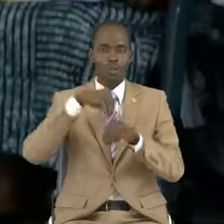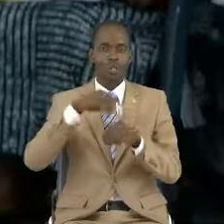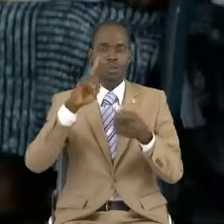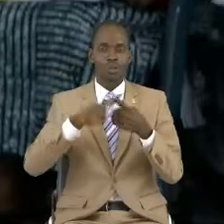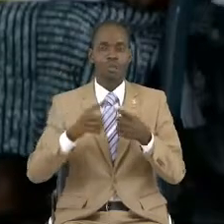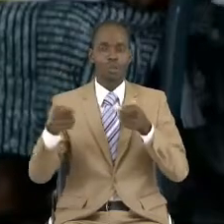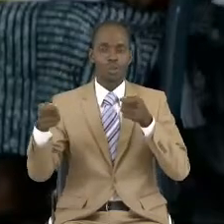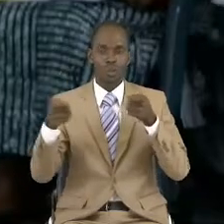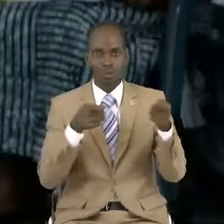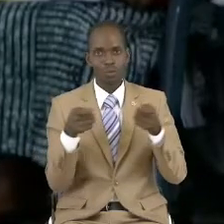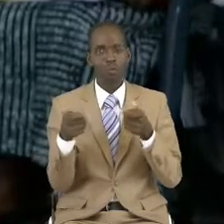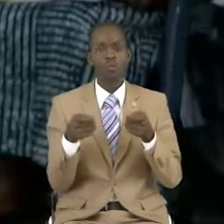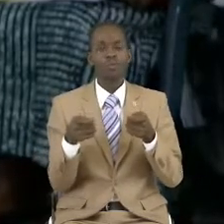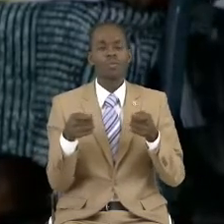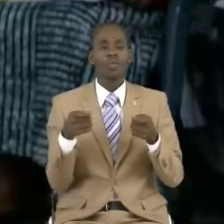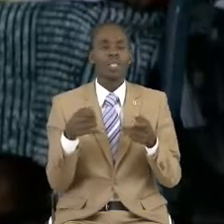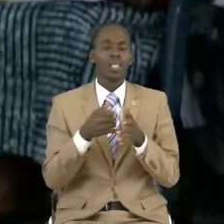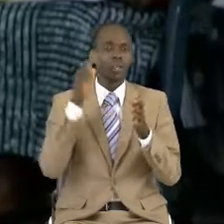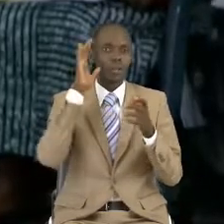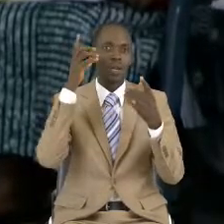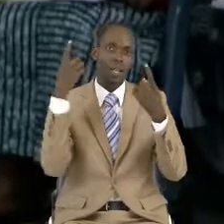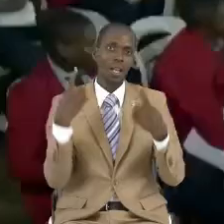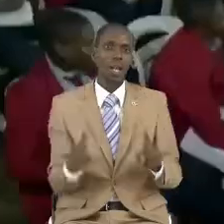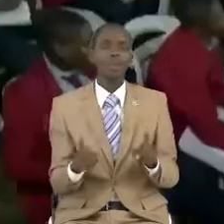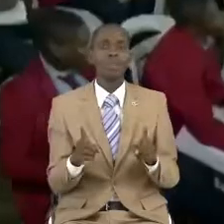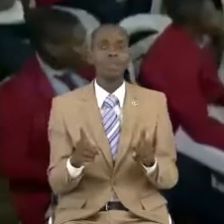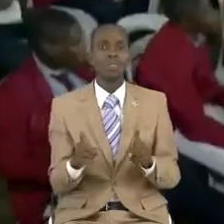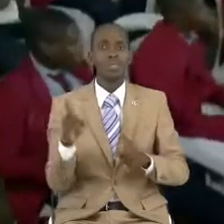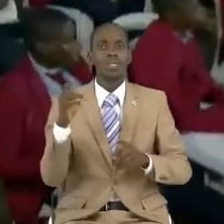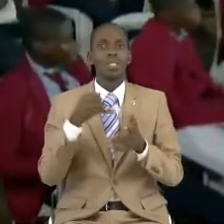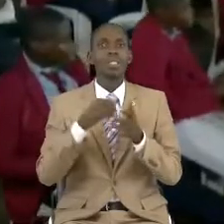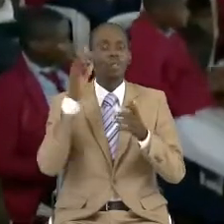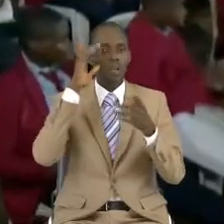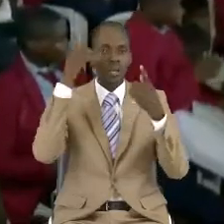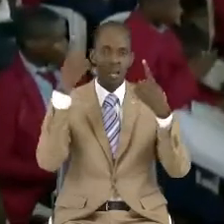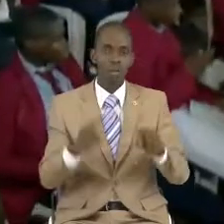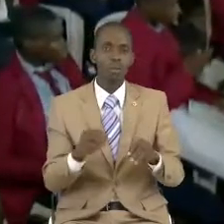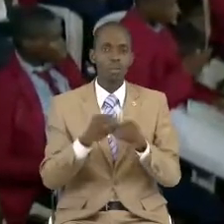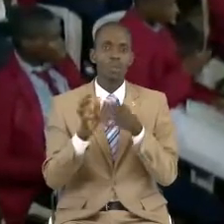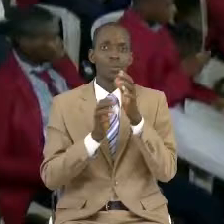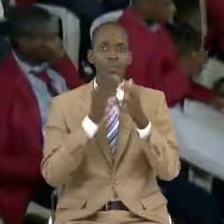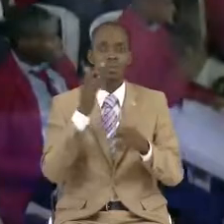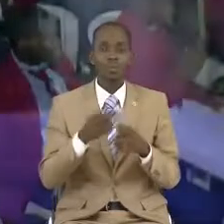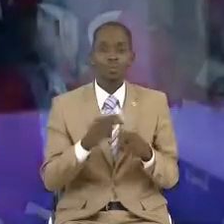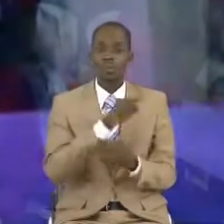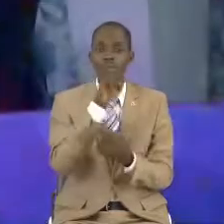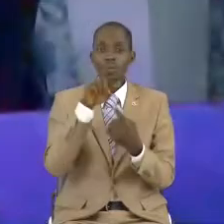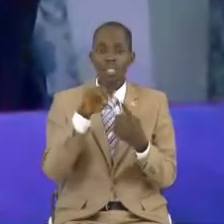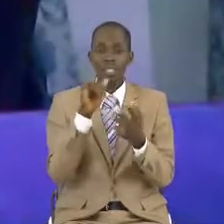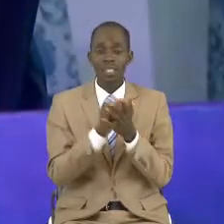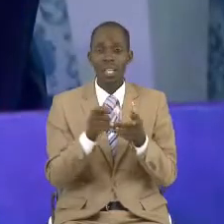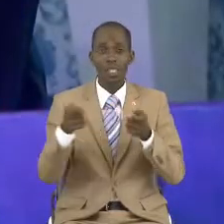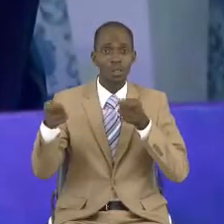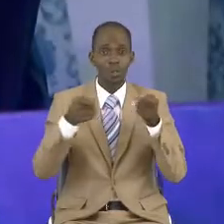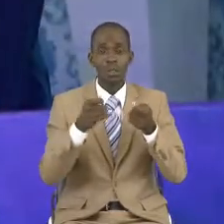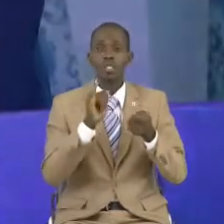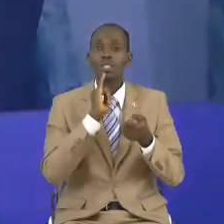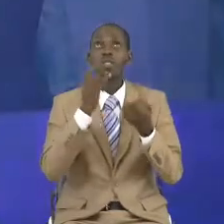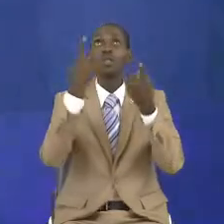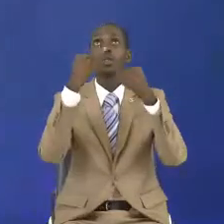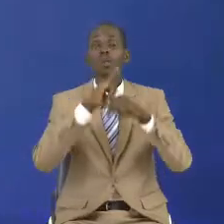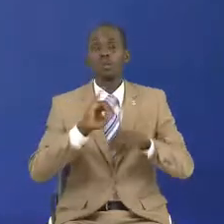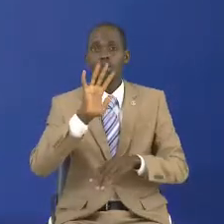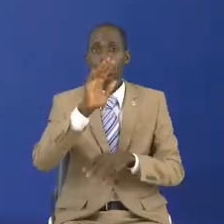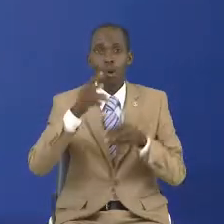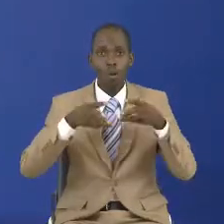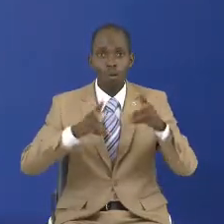it will happen i said it will happen and when that dominion is coming your way you